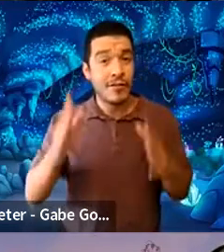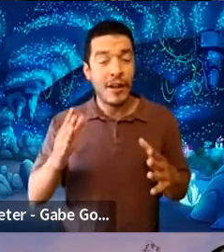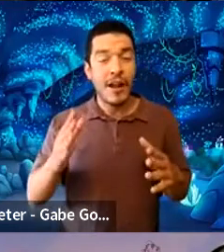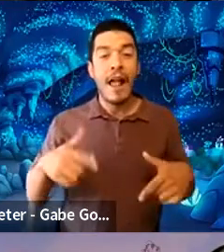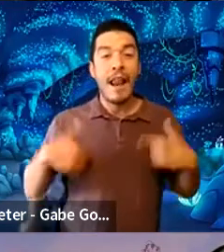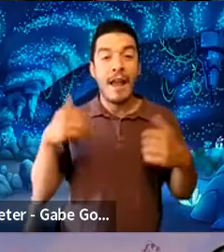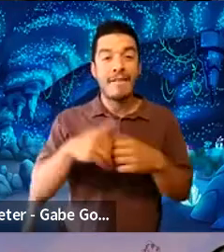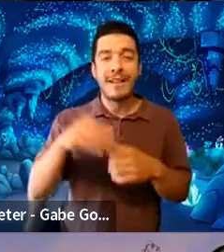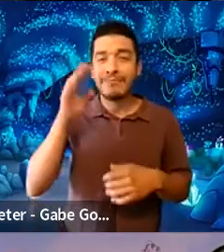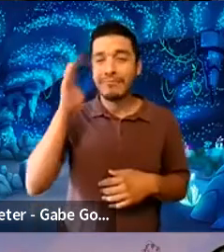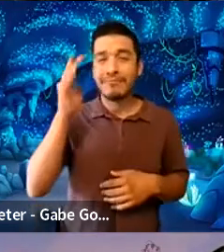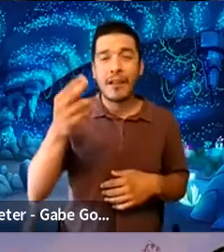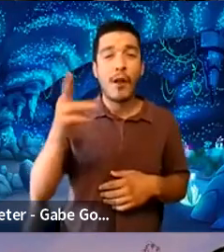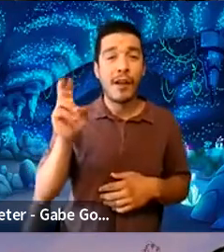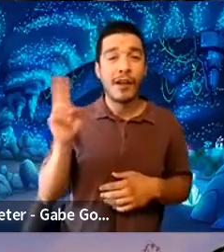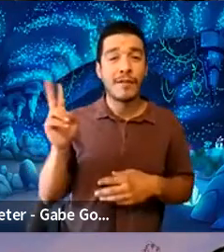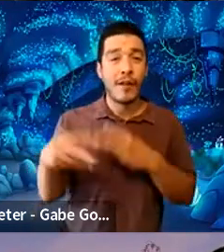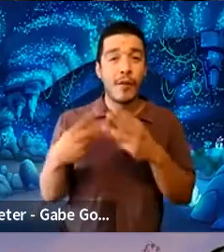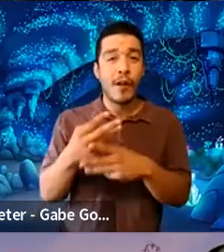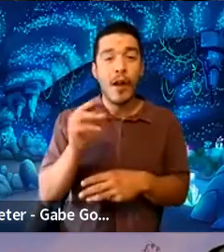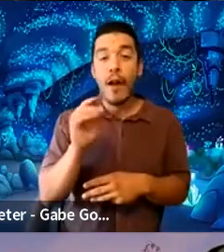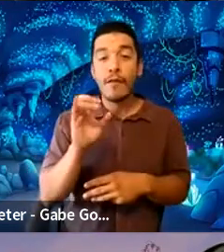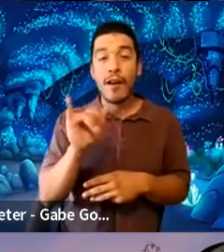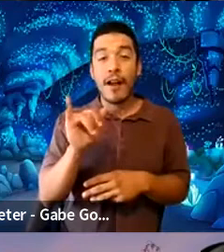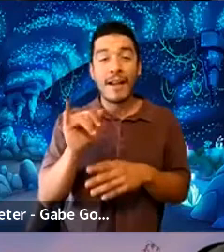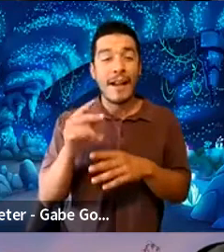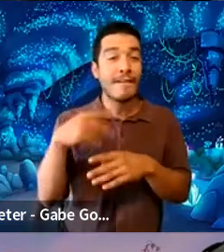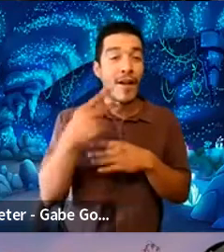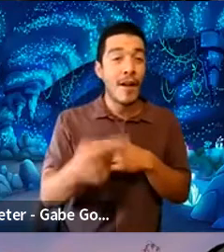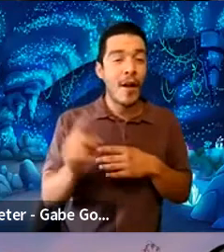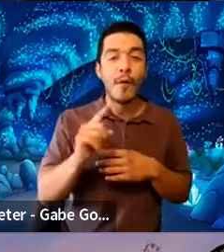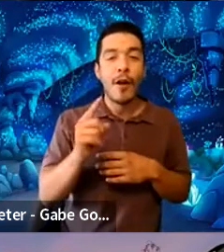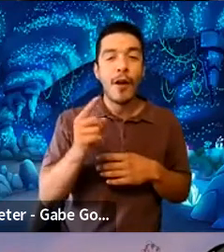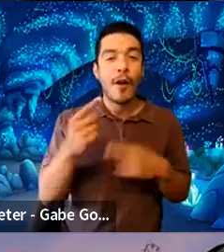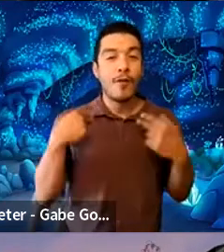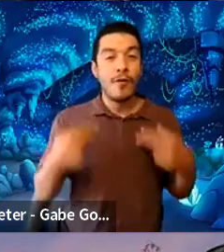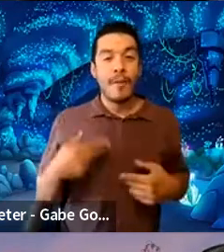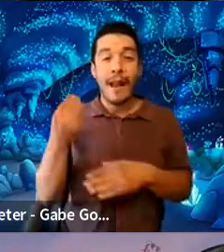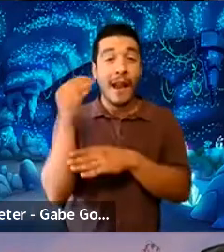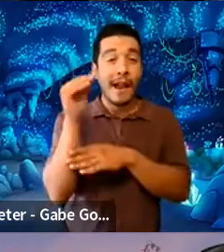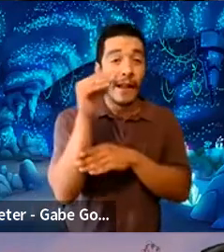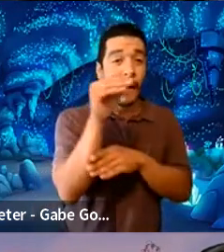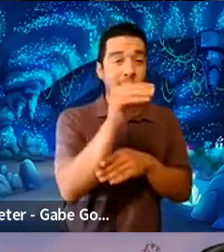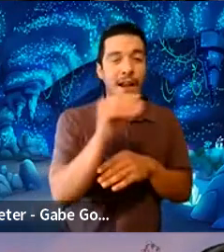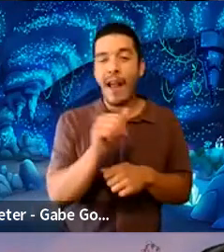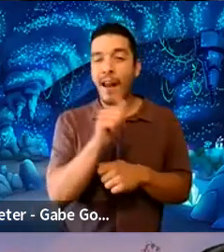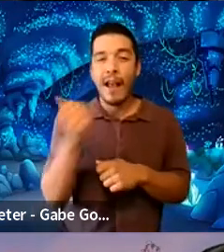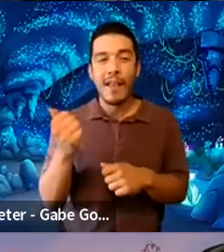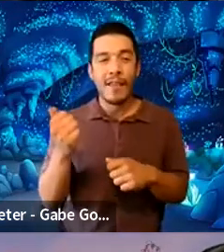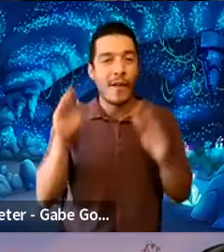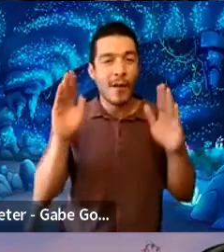fantastical prehistoric world of Rocky Falls, where humans and dinosaurs and other magical